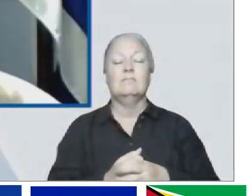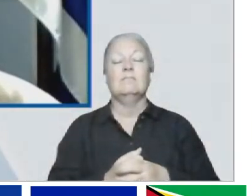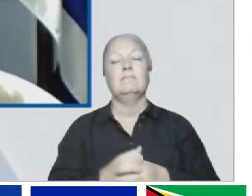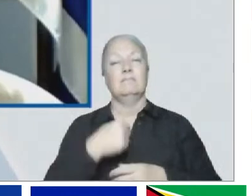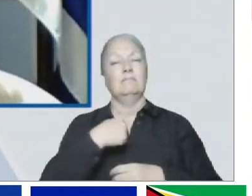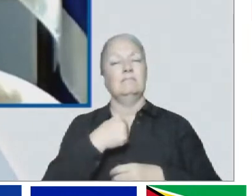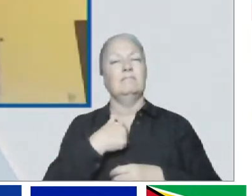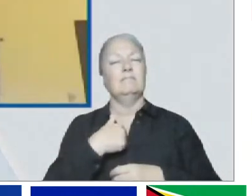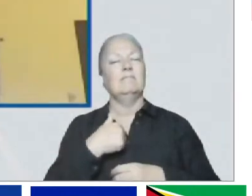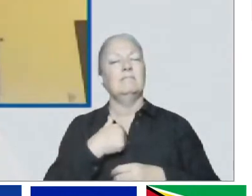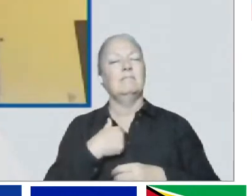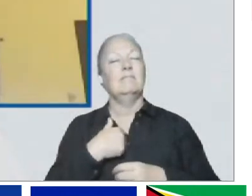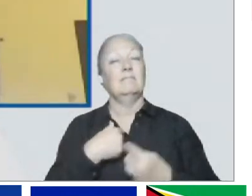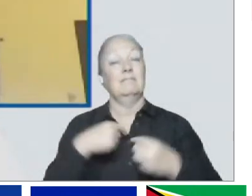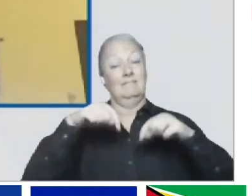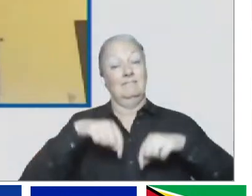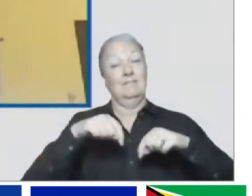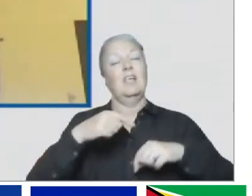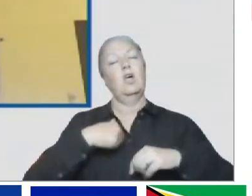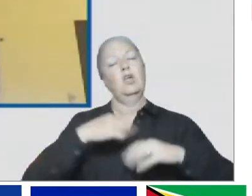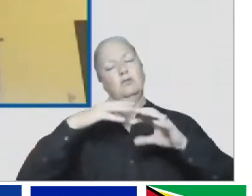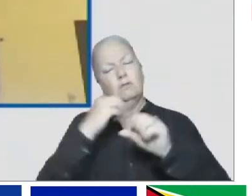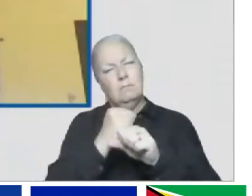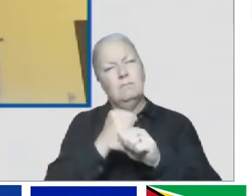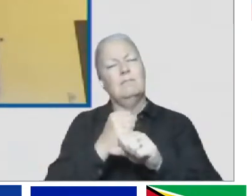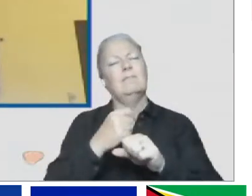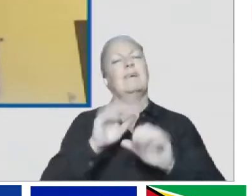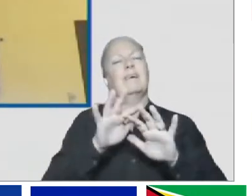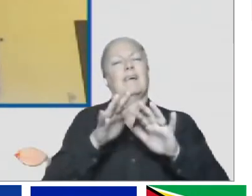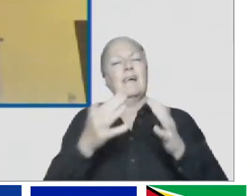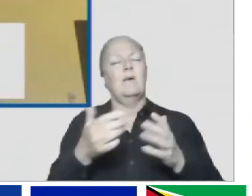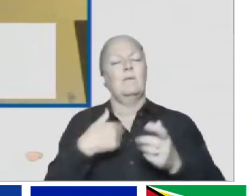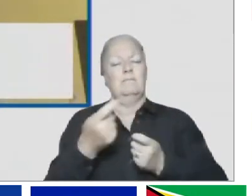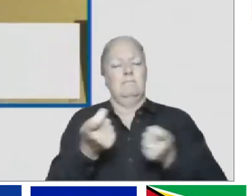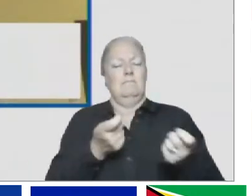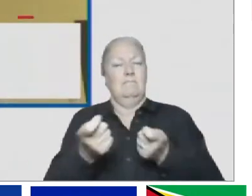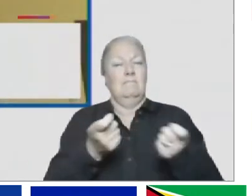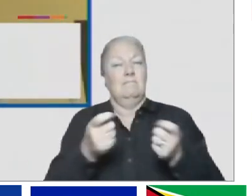on how we manage our governance and our lessons learned.